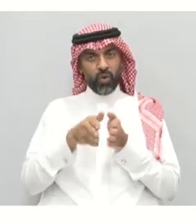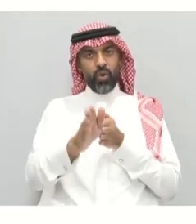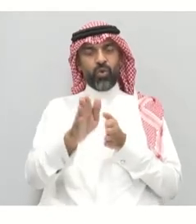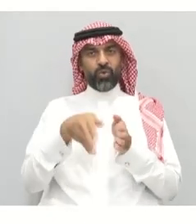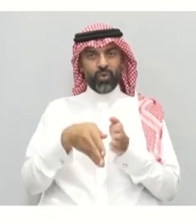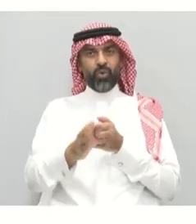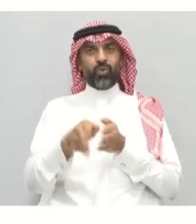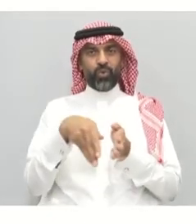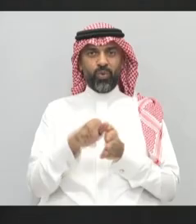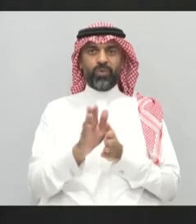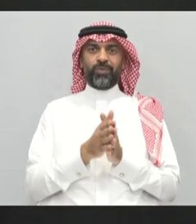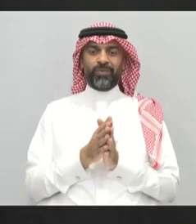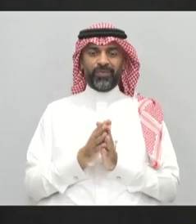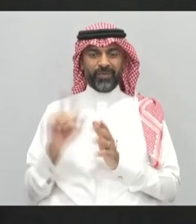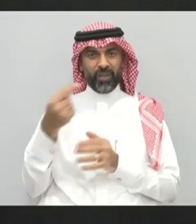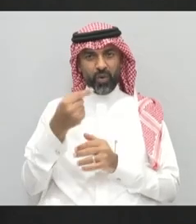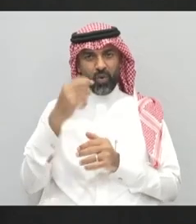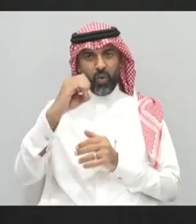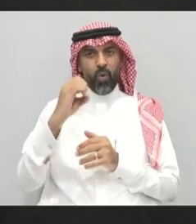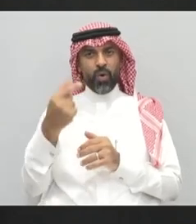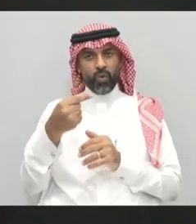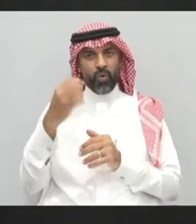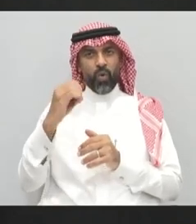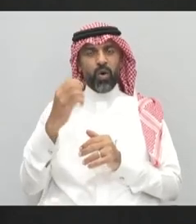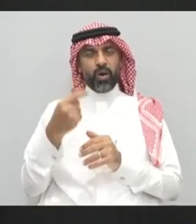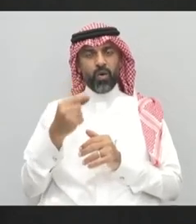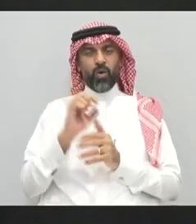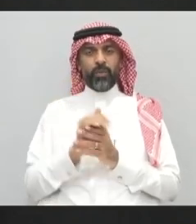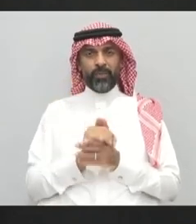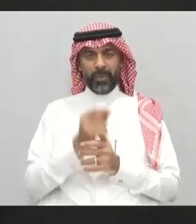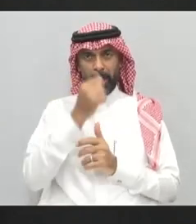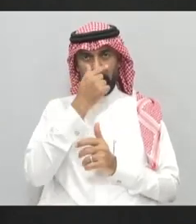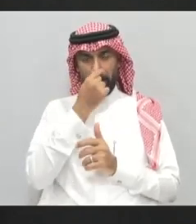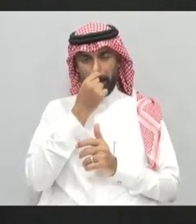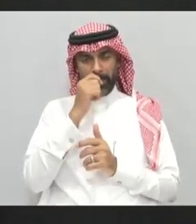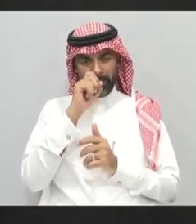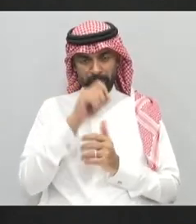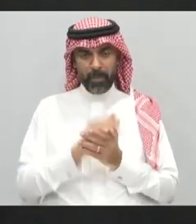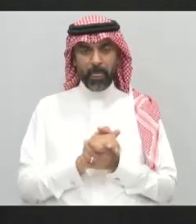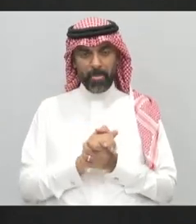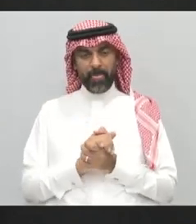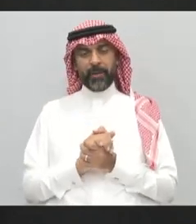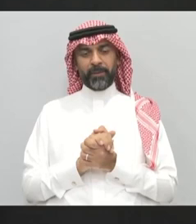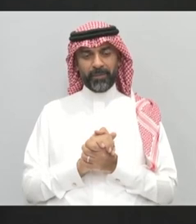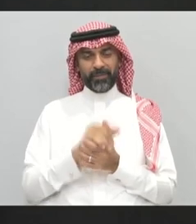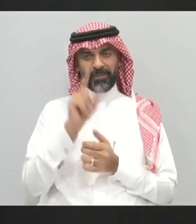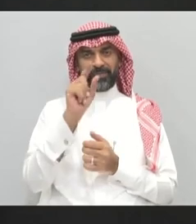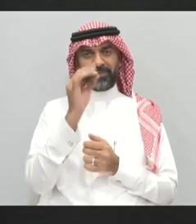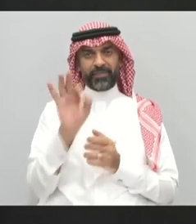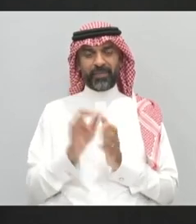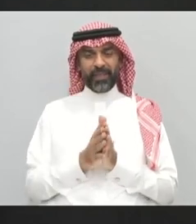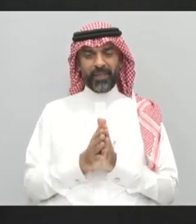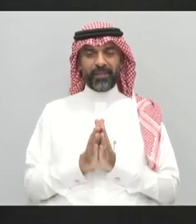go. Okay, for drivers to go, go, and go. Yes, that's